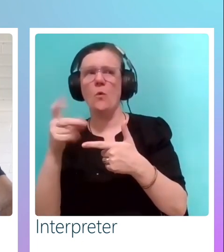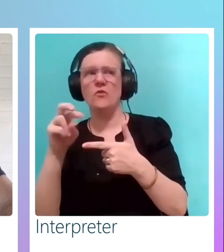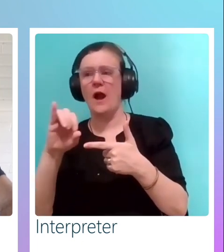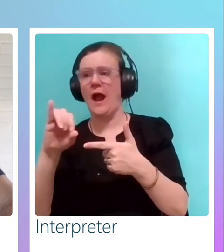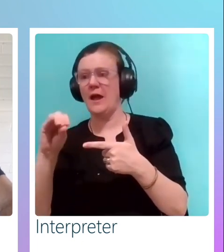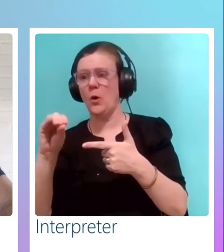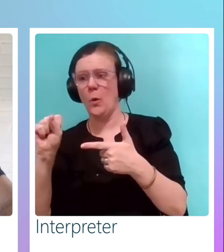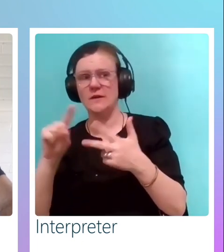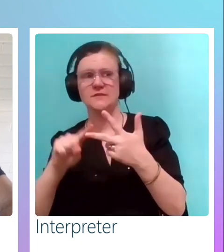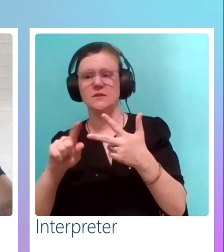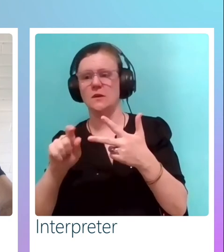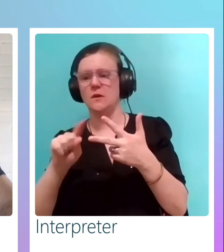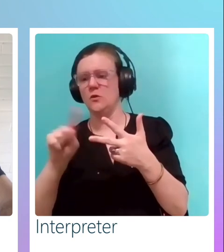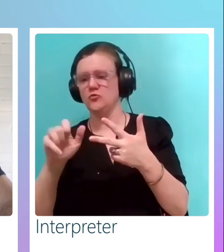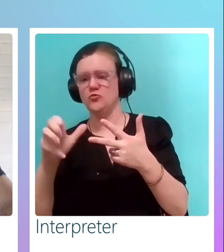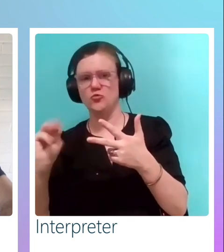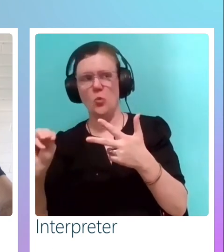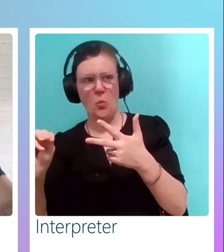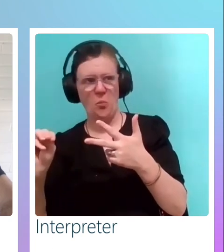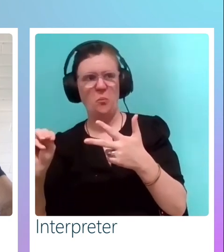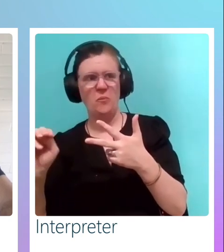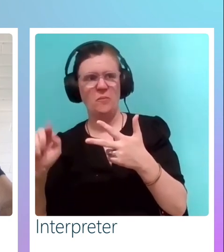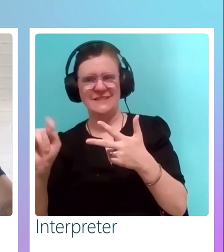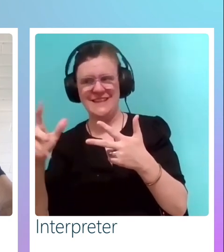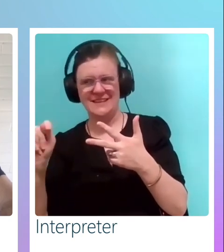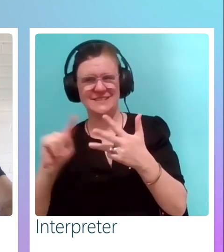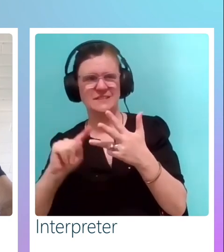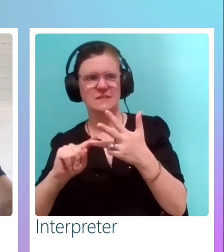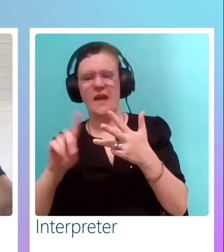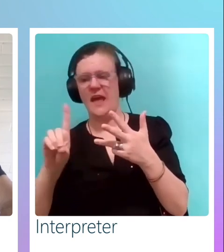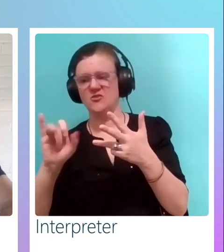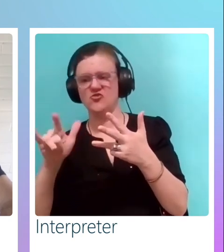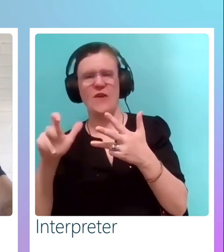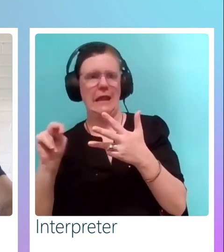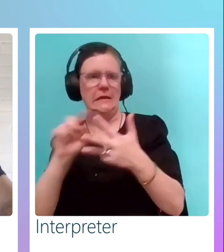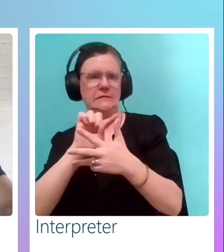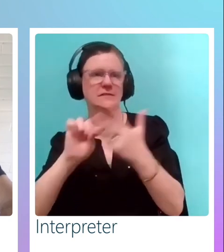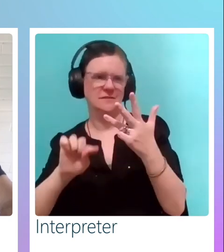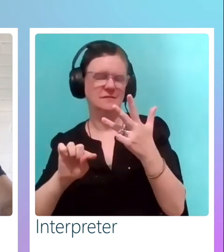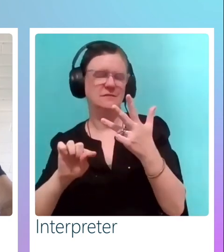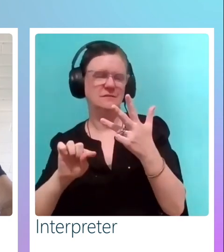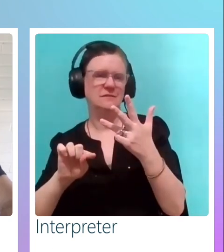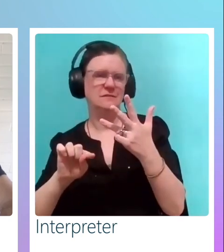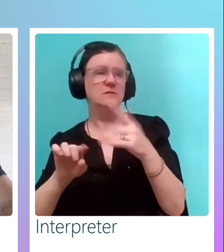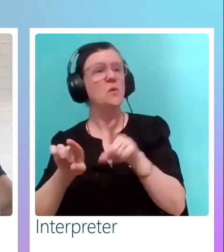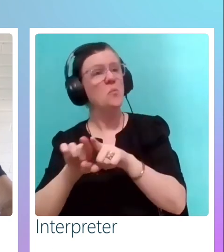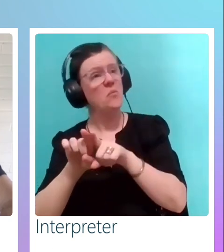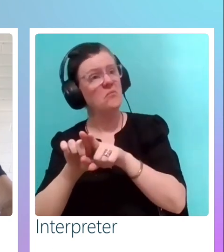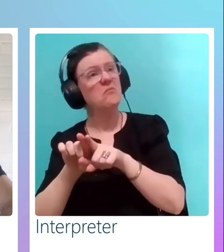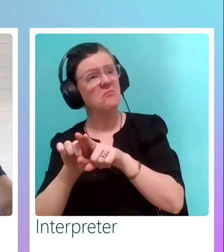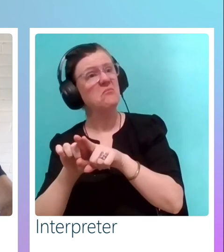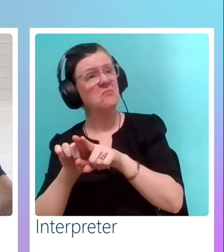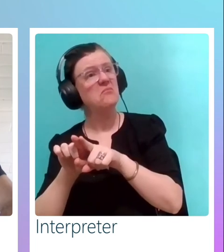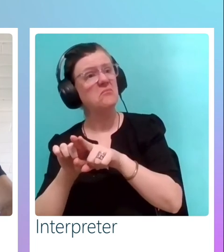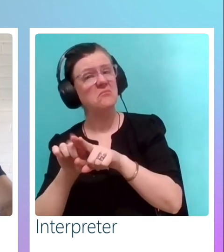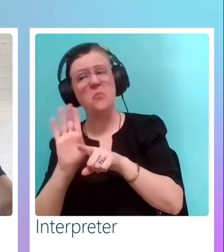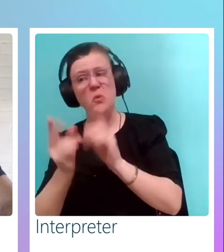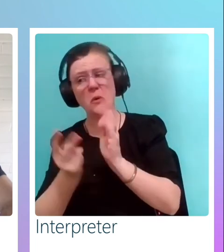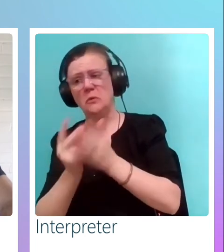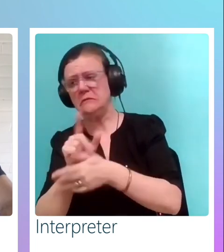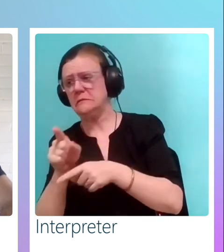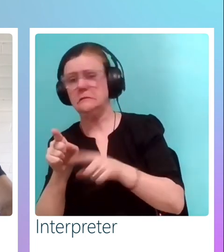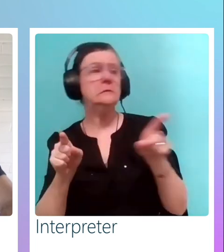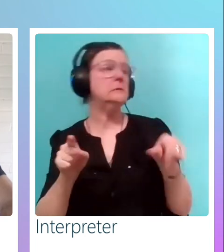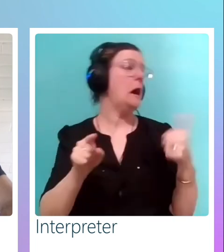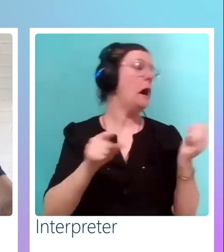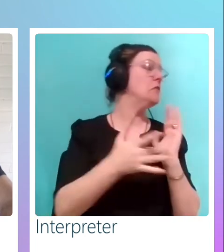Text, and Dragon Naturally Speaking. We're going to be using those most commonly used tools, but we do constantly review those to make sure that